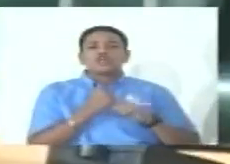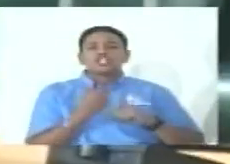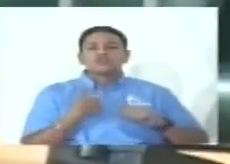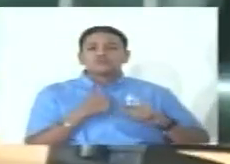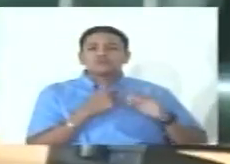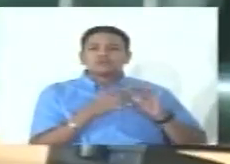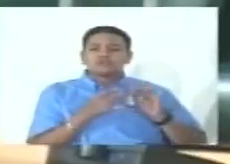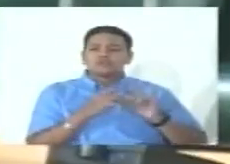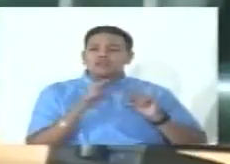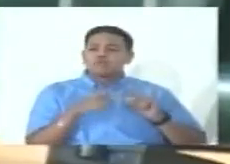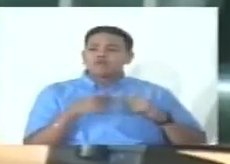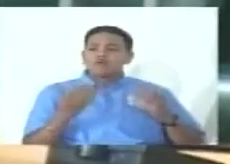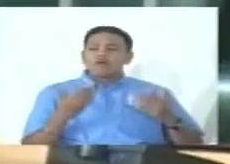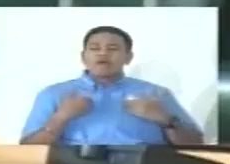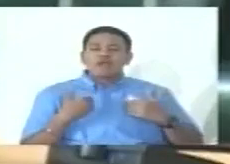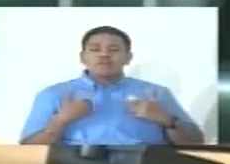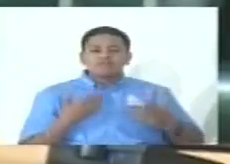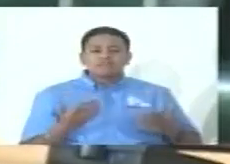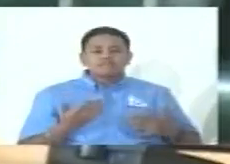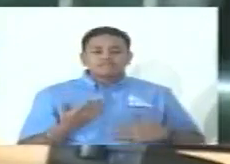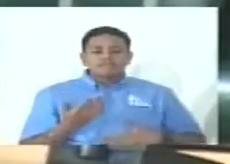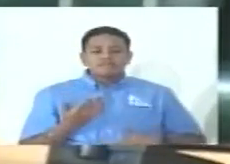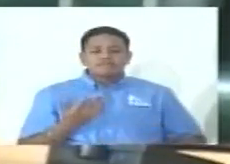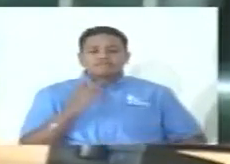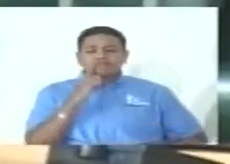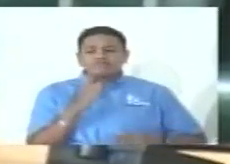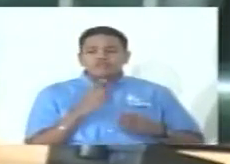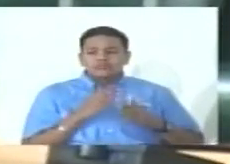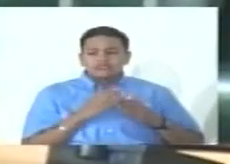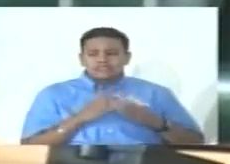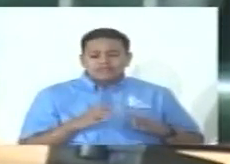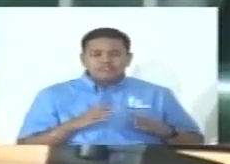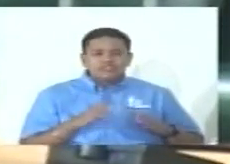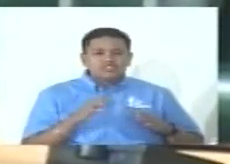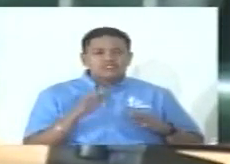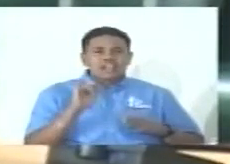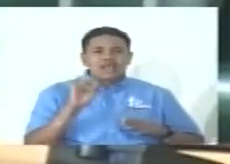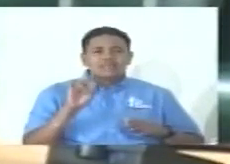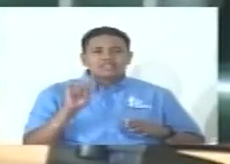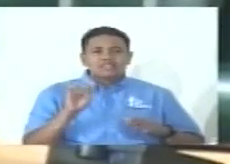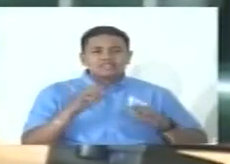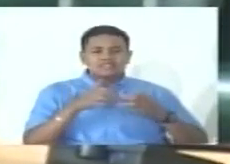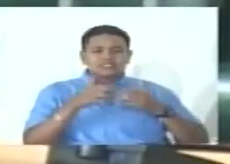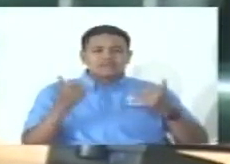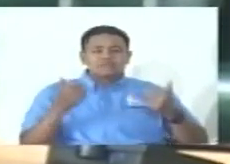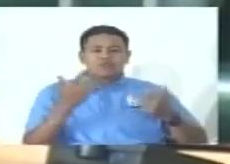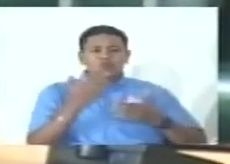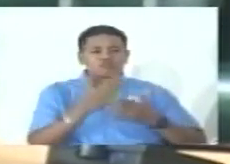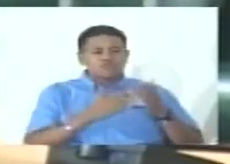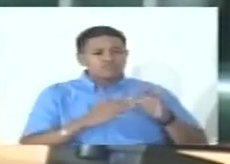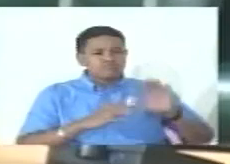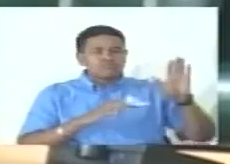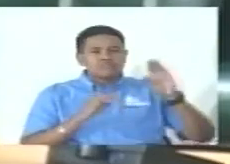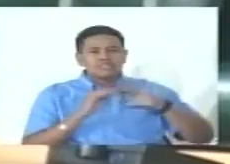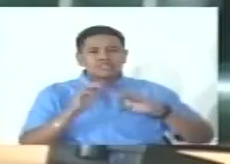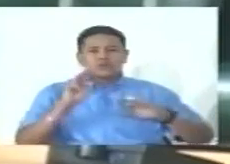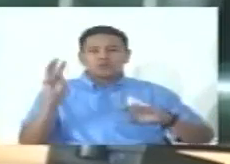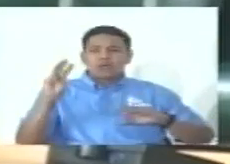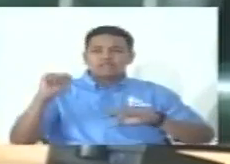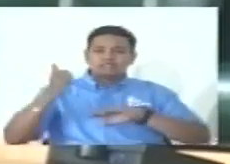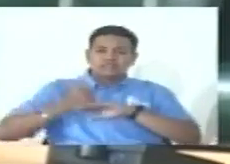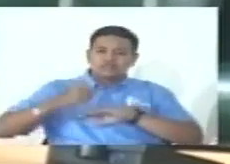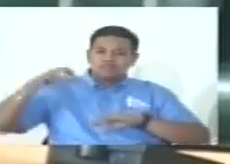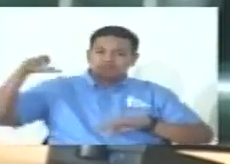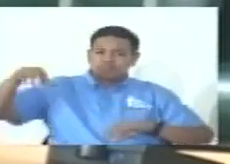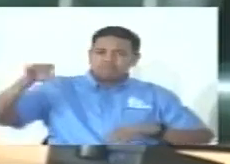about having a division of the Industrial Disputes Tribunal in the West.